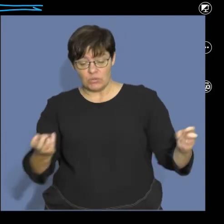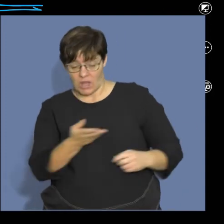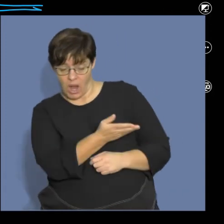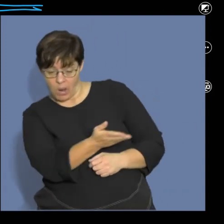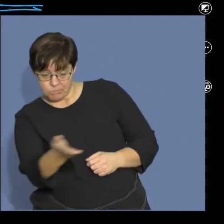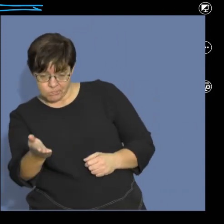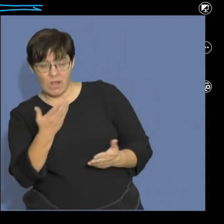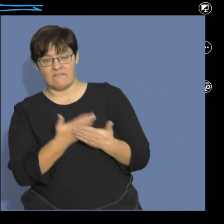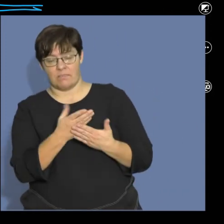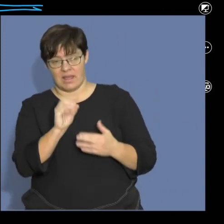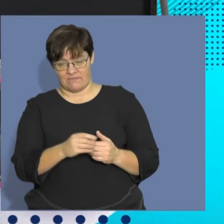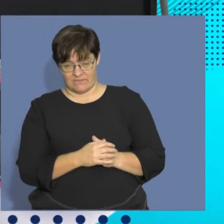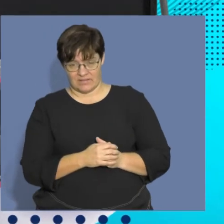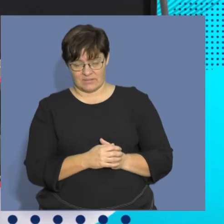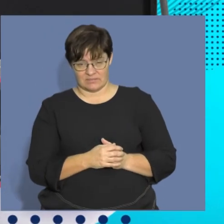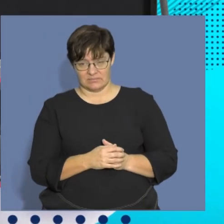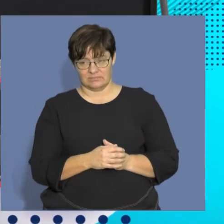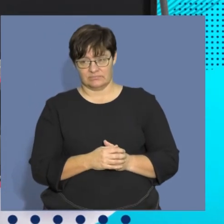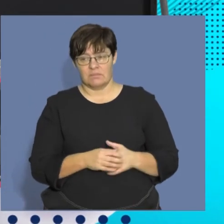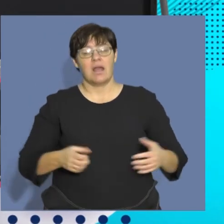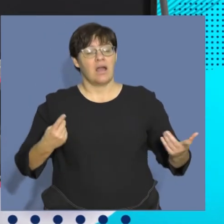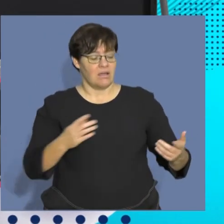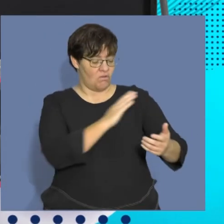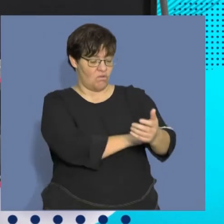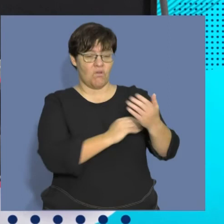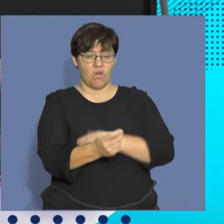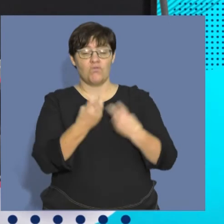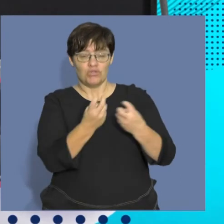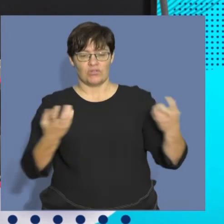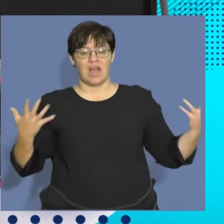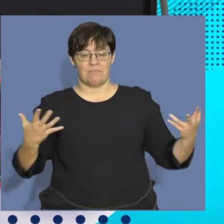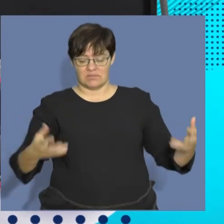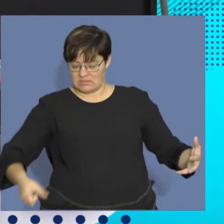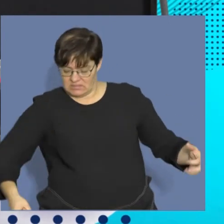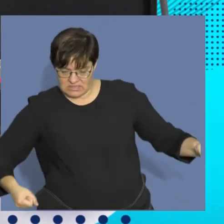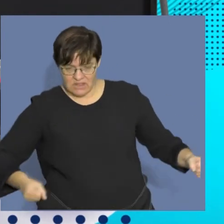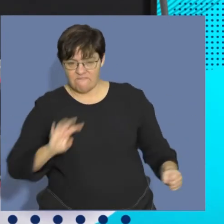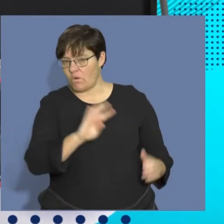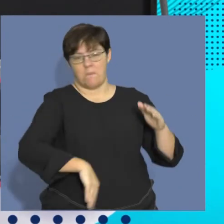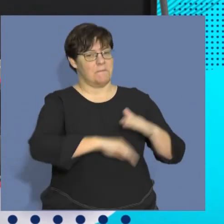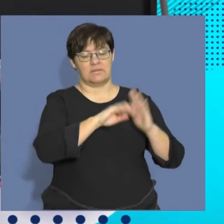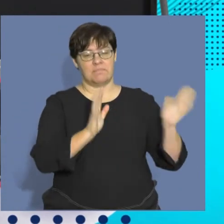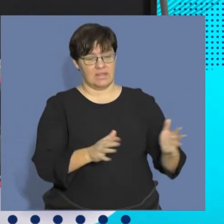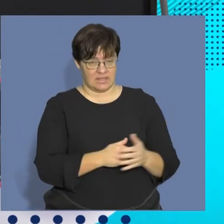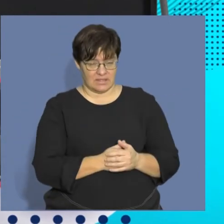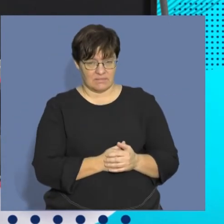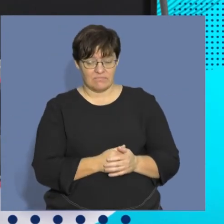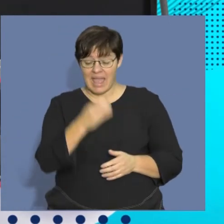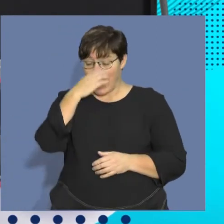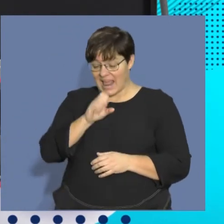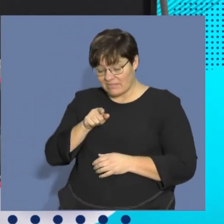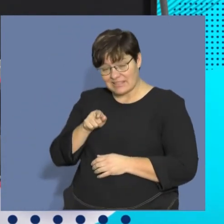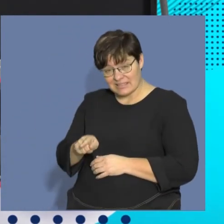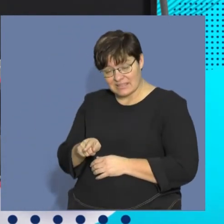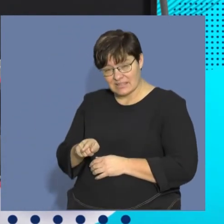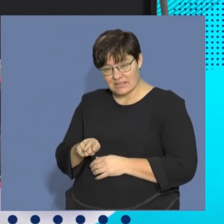availability of resources. In terms of carrying suitcases, my arms were the resources. In terms of